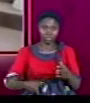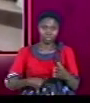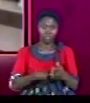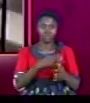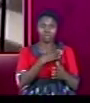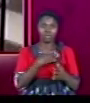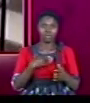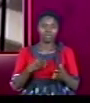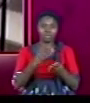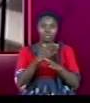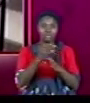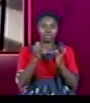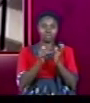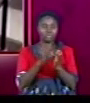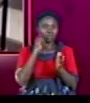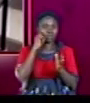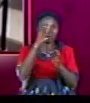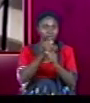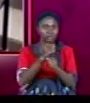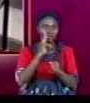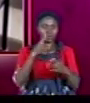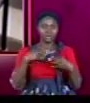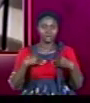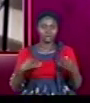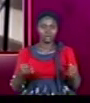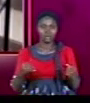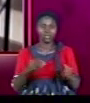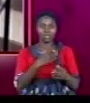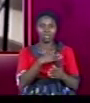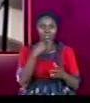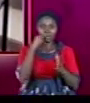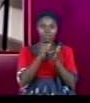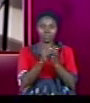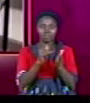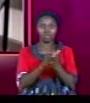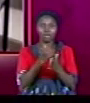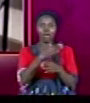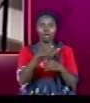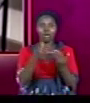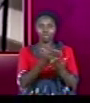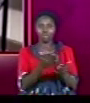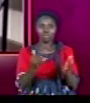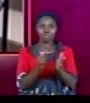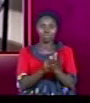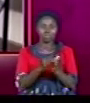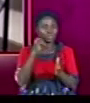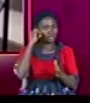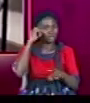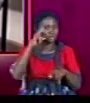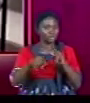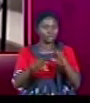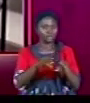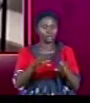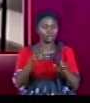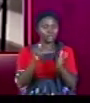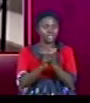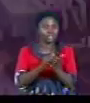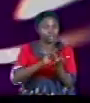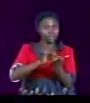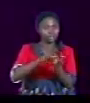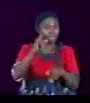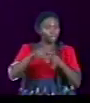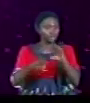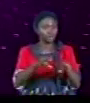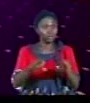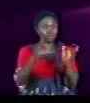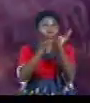around, and she said all the things that drugs could not do, Jesus has done by the power in this